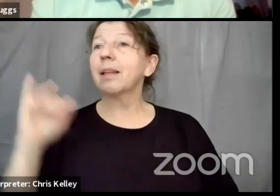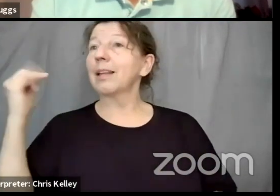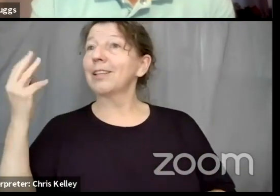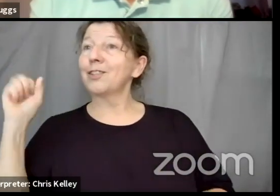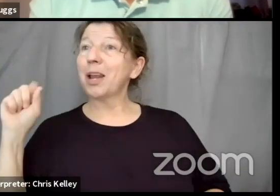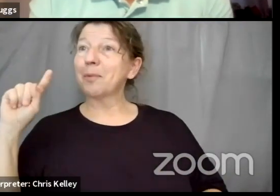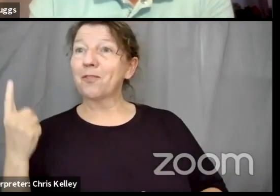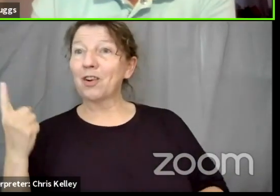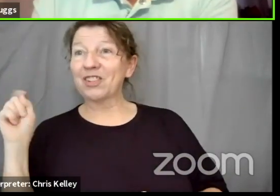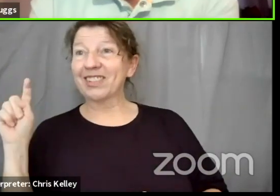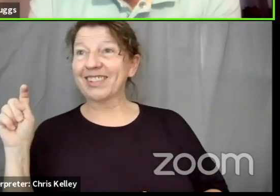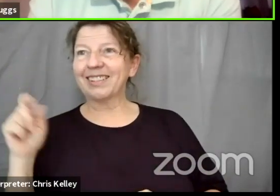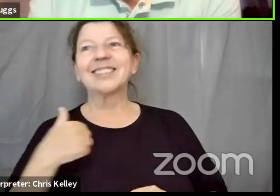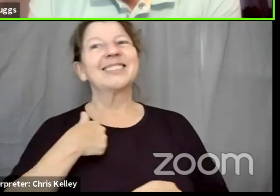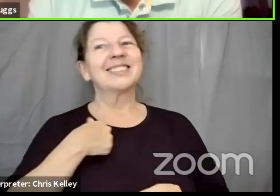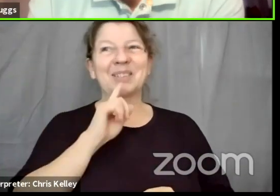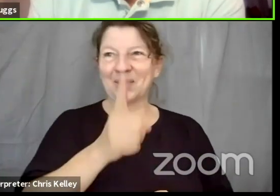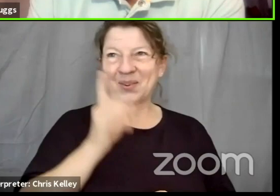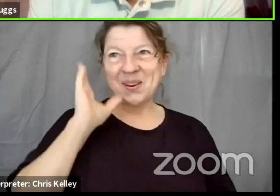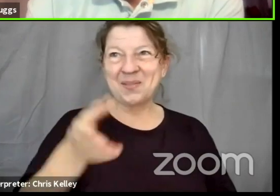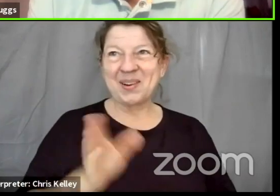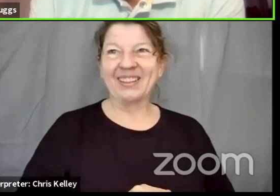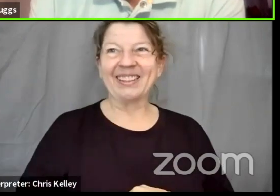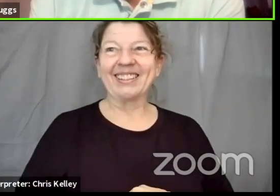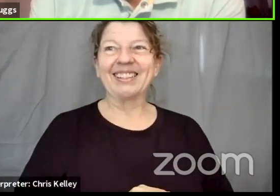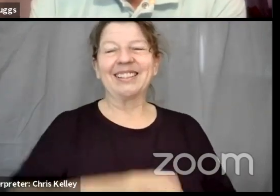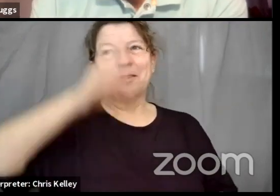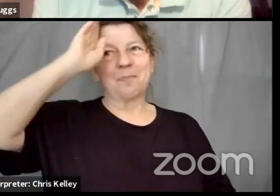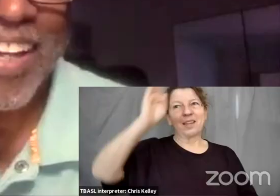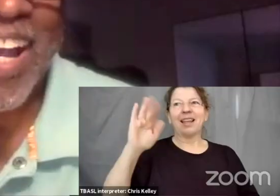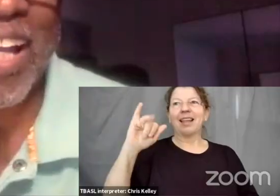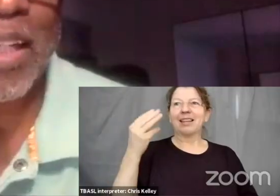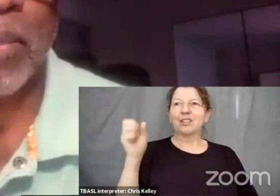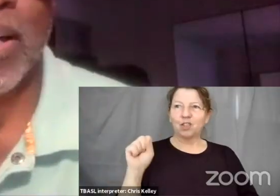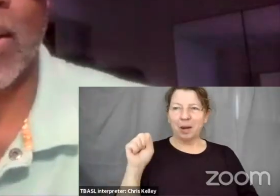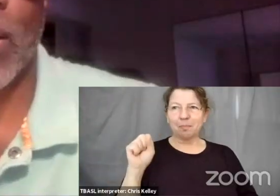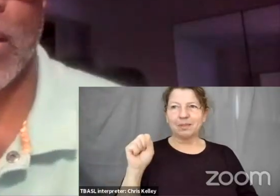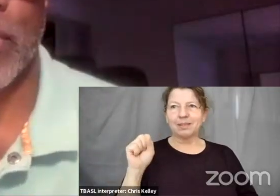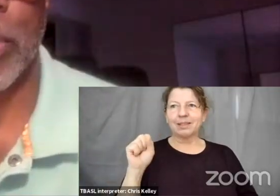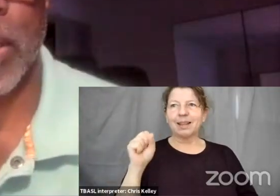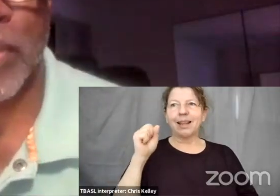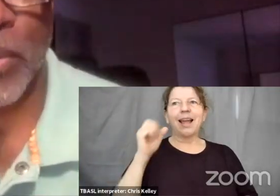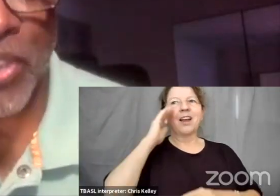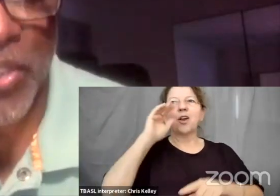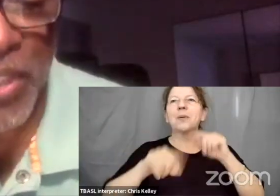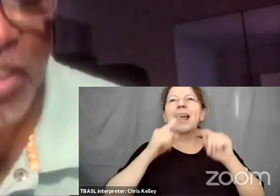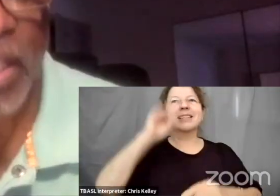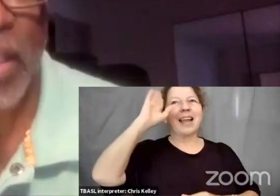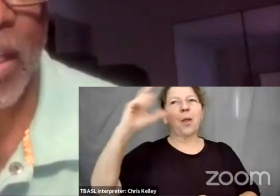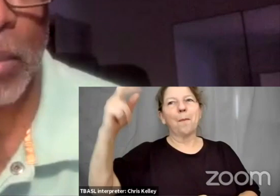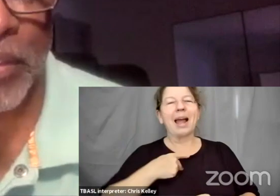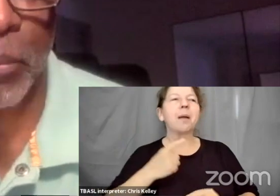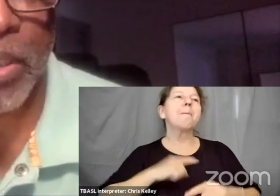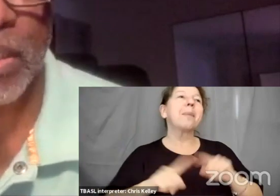like to start? I would, actually. Hi, everyone. I am calling in from Plainfield, New Jersey,